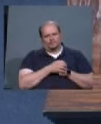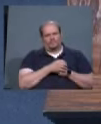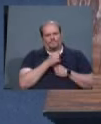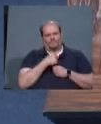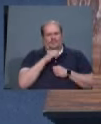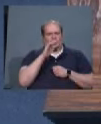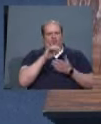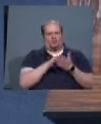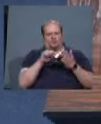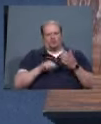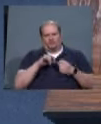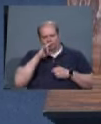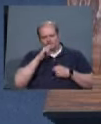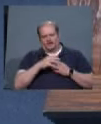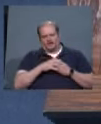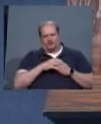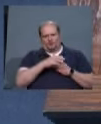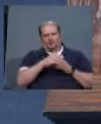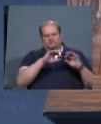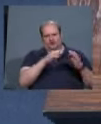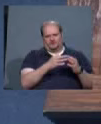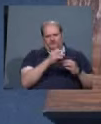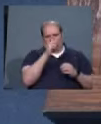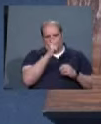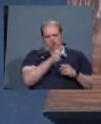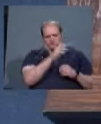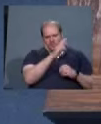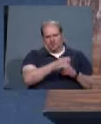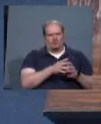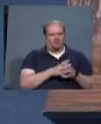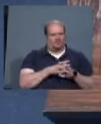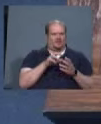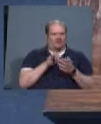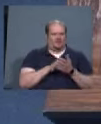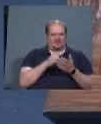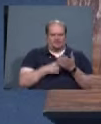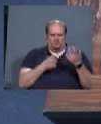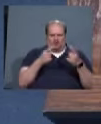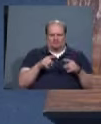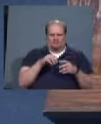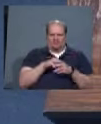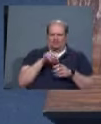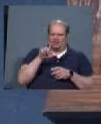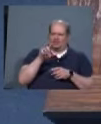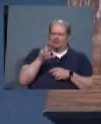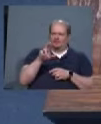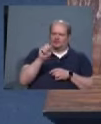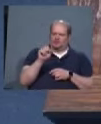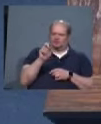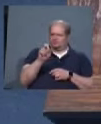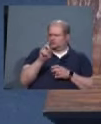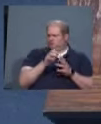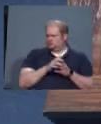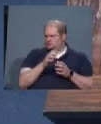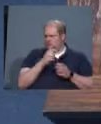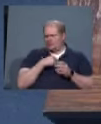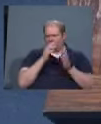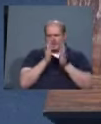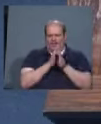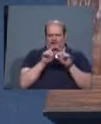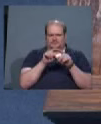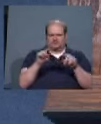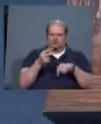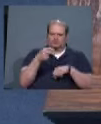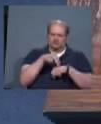I'm going to remove this kid, but the rest of the family is going to be okay. That's what's happening to the Little Rock School District. I'm asking you to